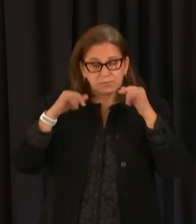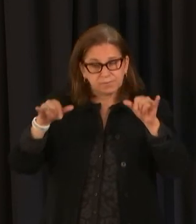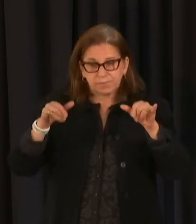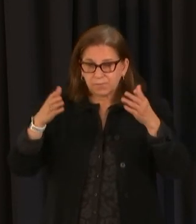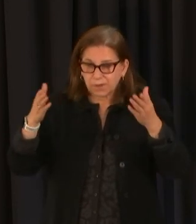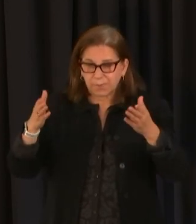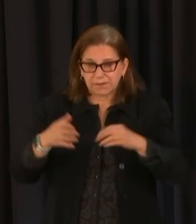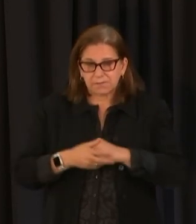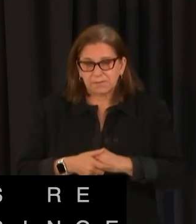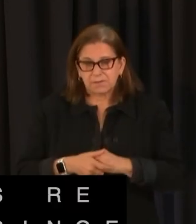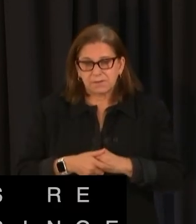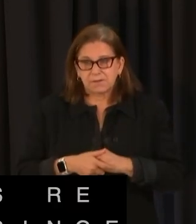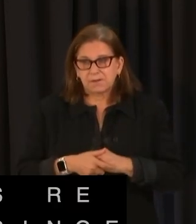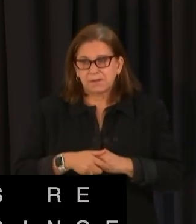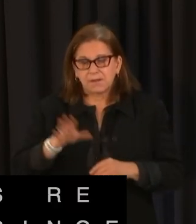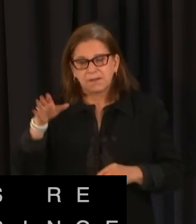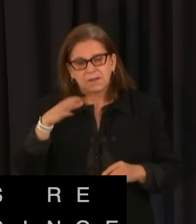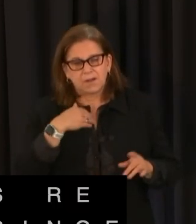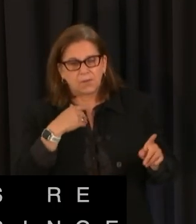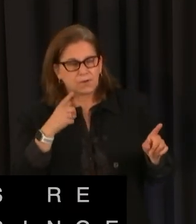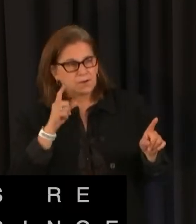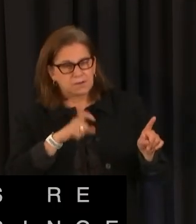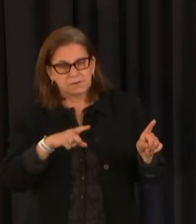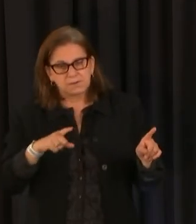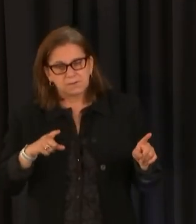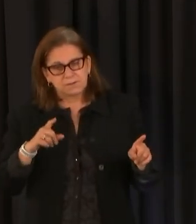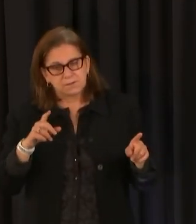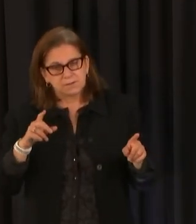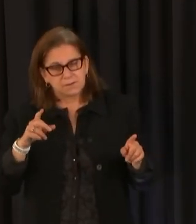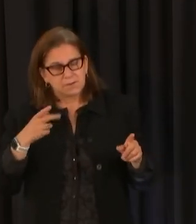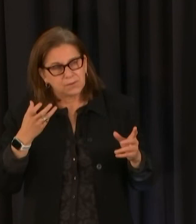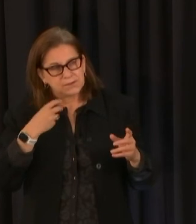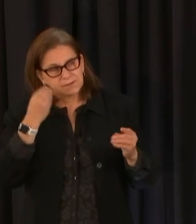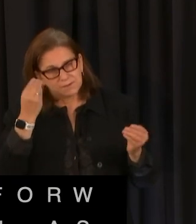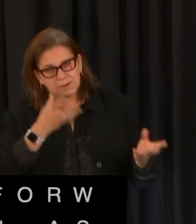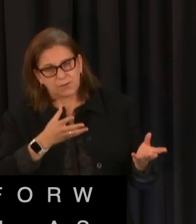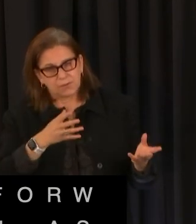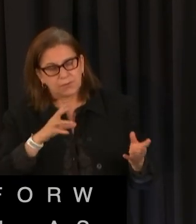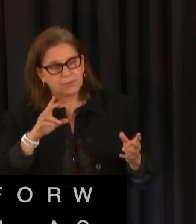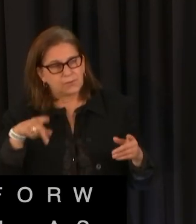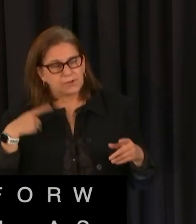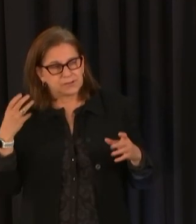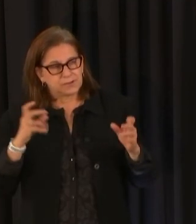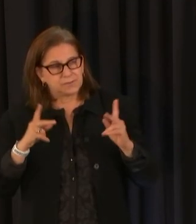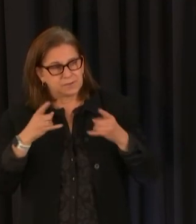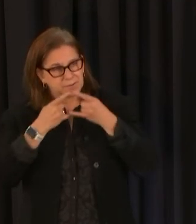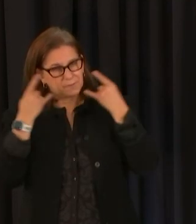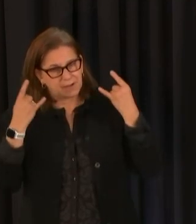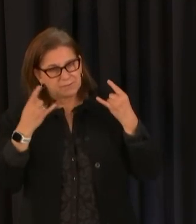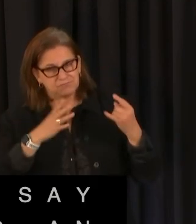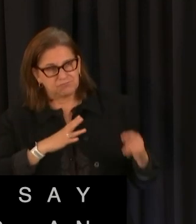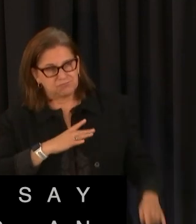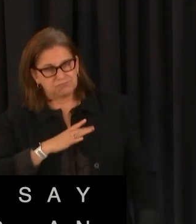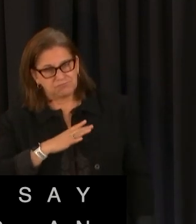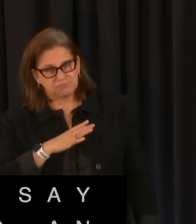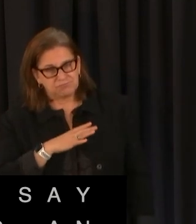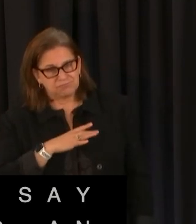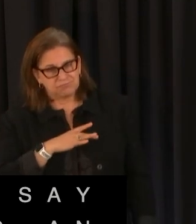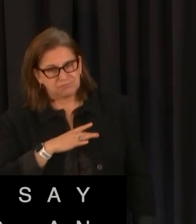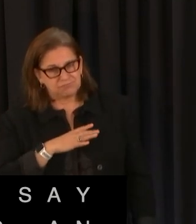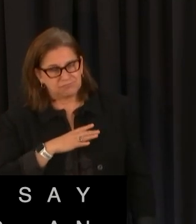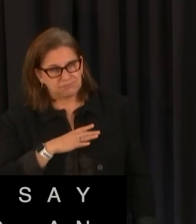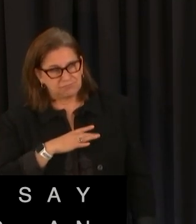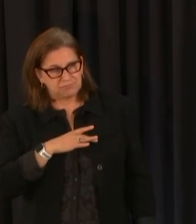And I've got to say that our residents are doing an amazing job with mask wearing. I get comments from people who have